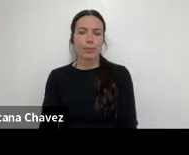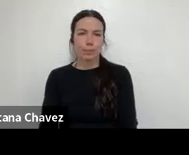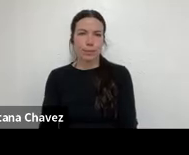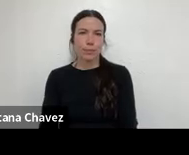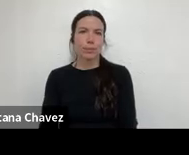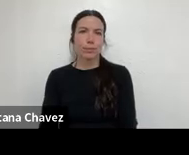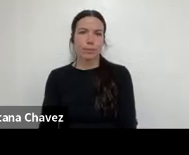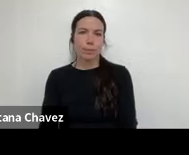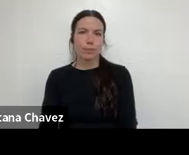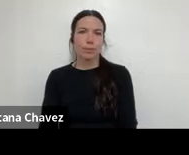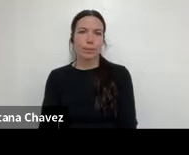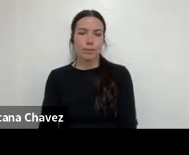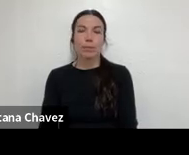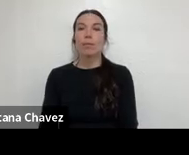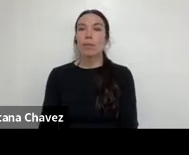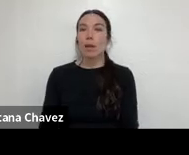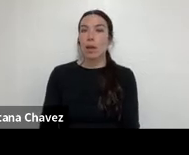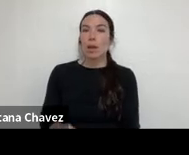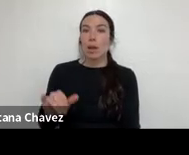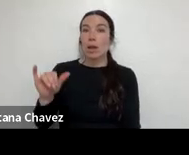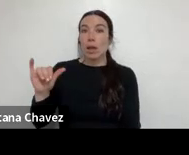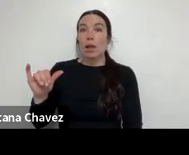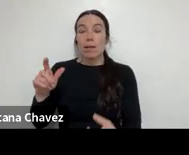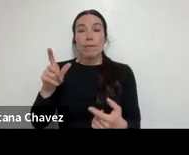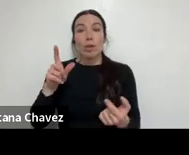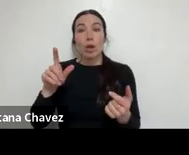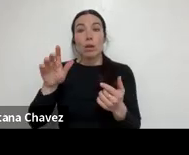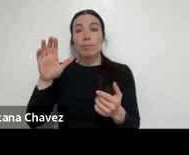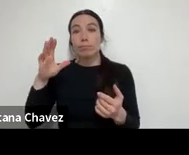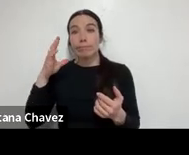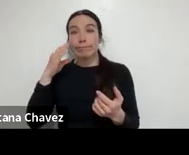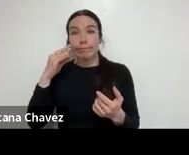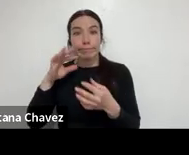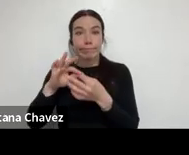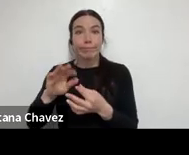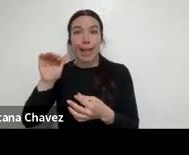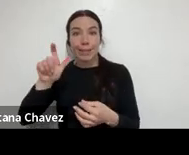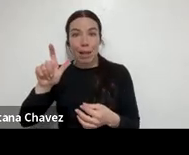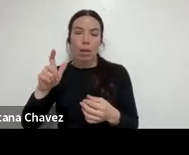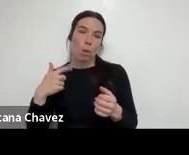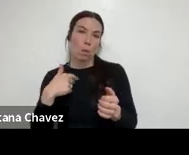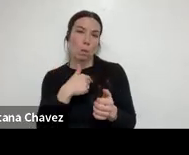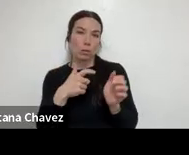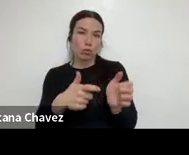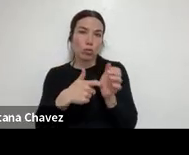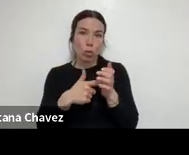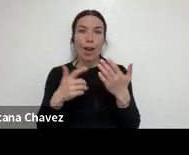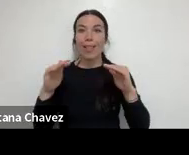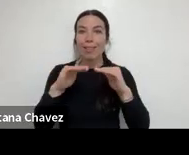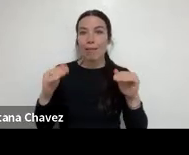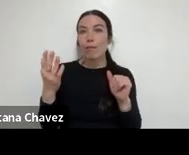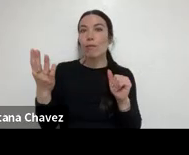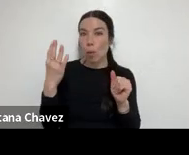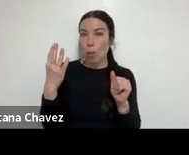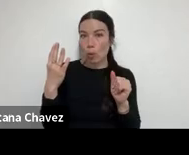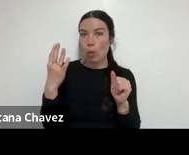level 4 of ASL or an equivalent, and more likely, if you don't have that level, just